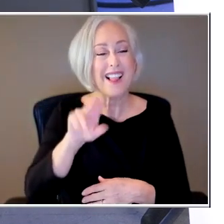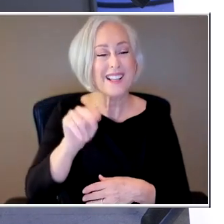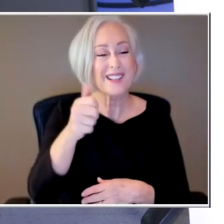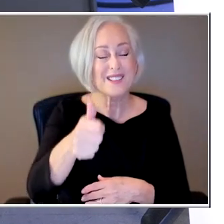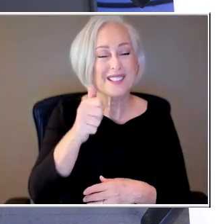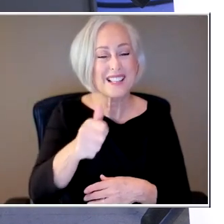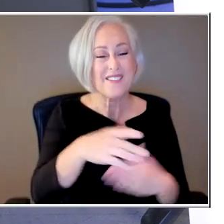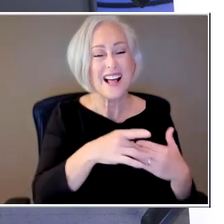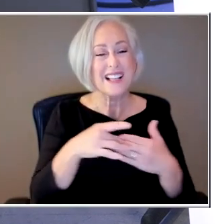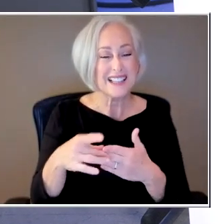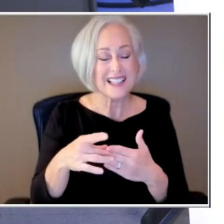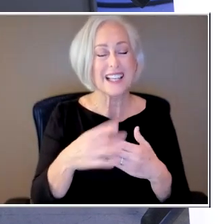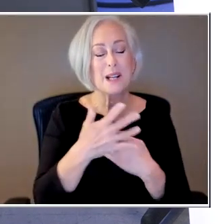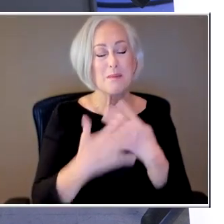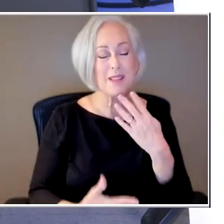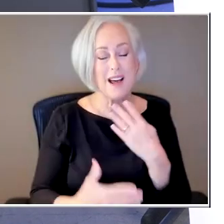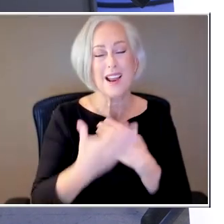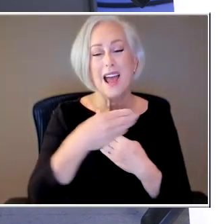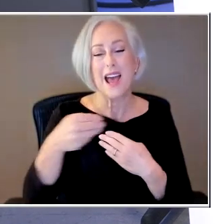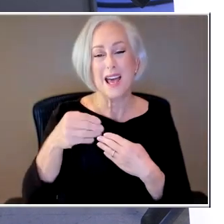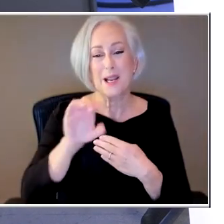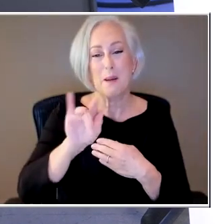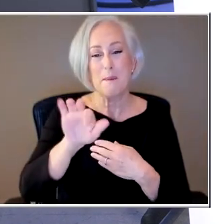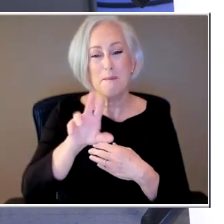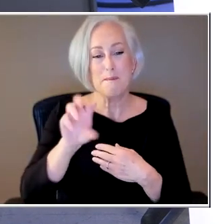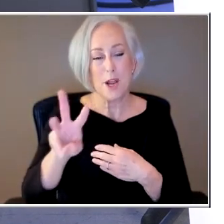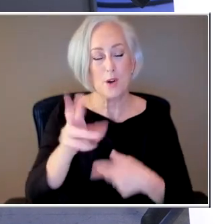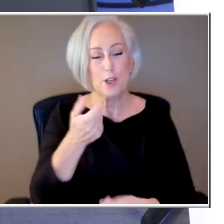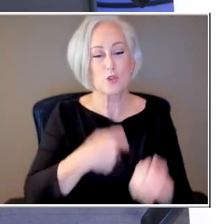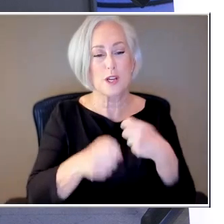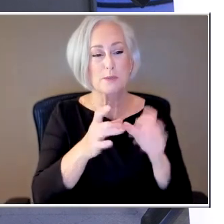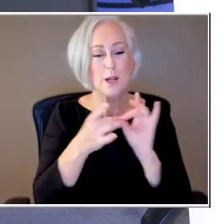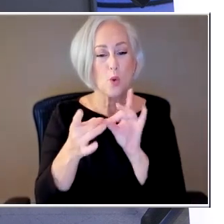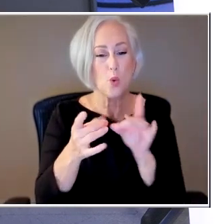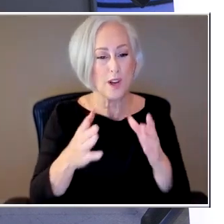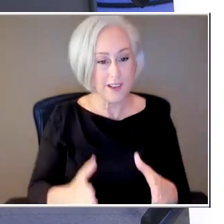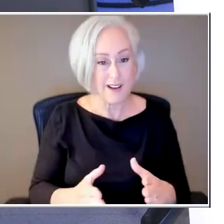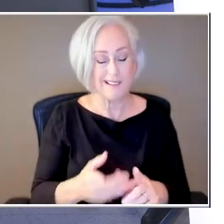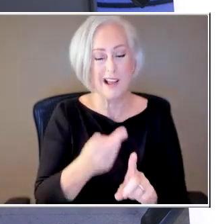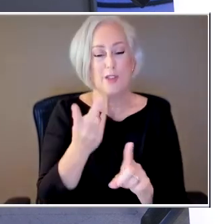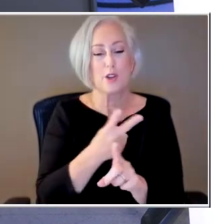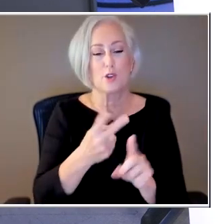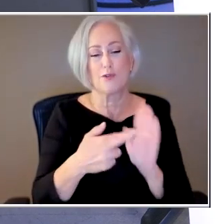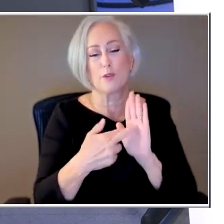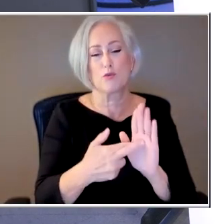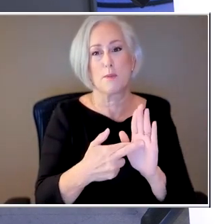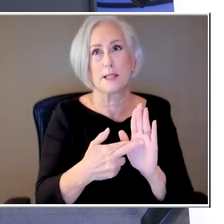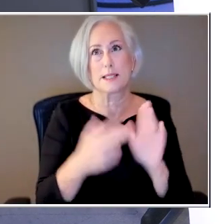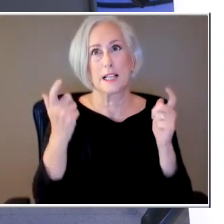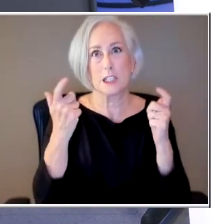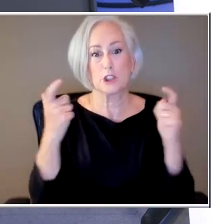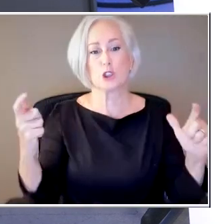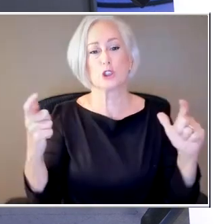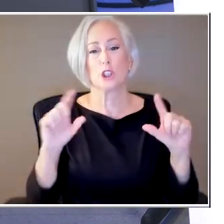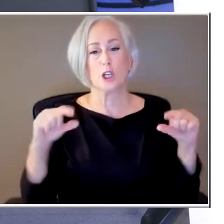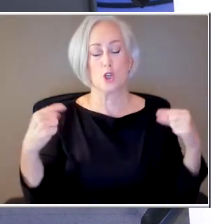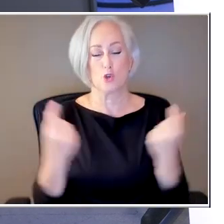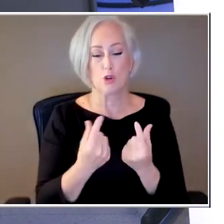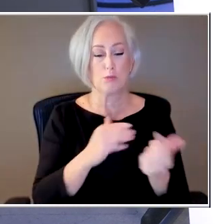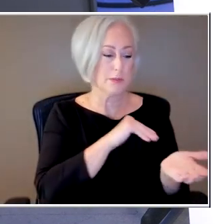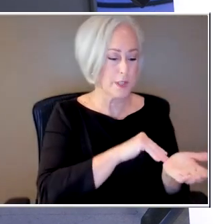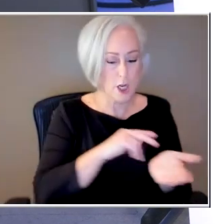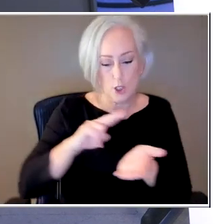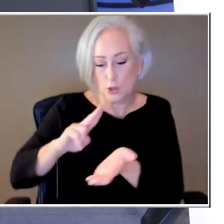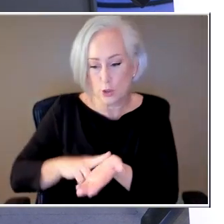Marrow Transplant Coordinator for the health system. They represent a much, much larger group of doctors and nurses and other healthcare workers who stay